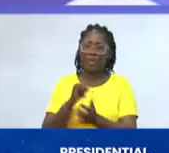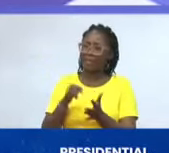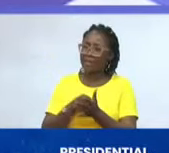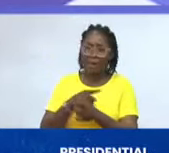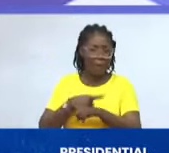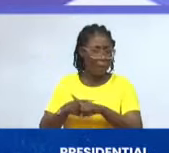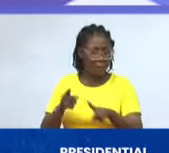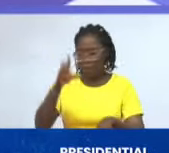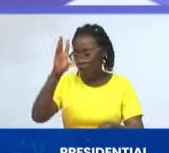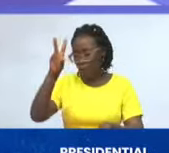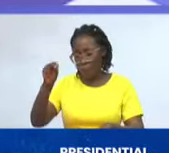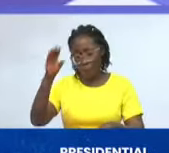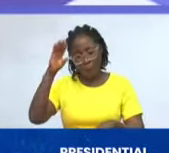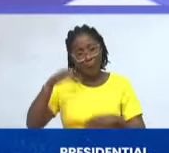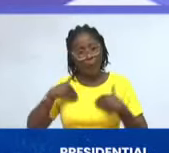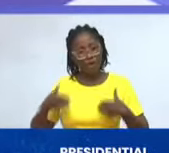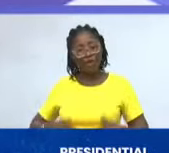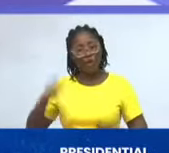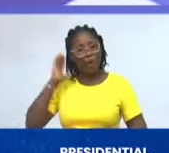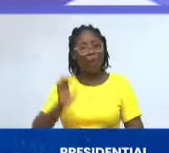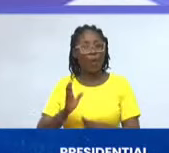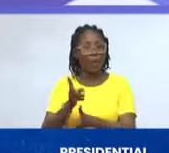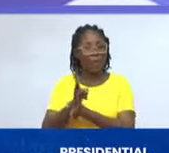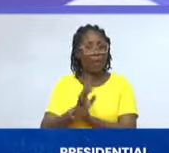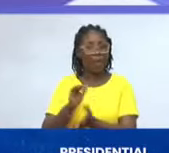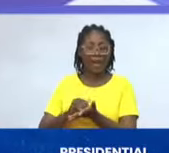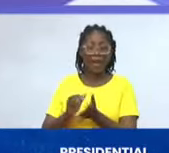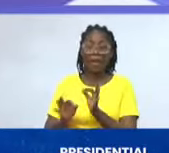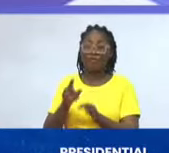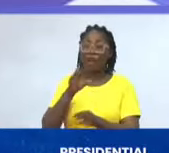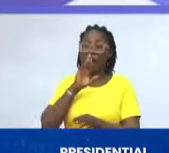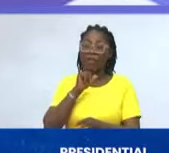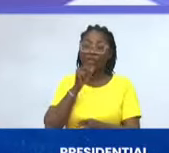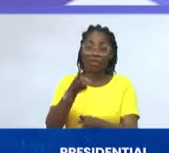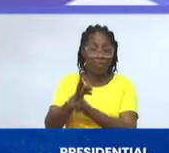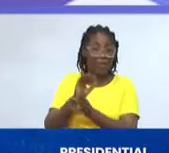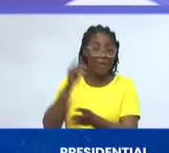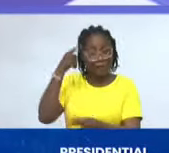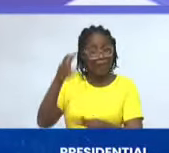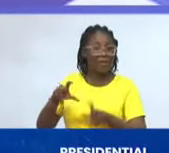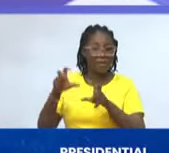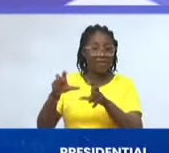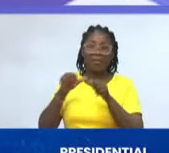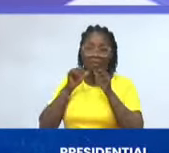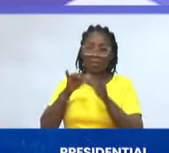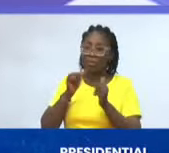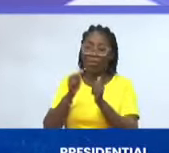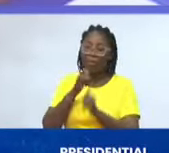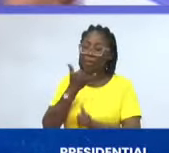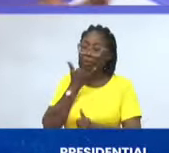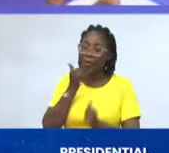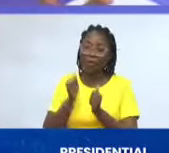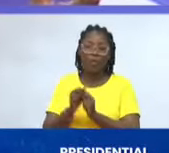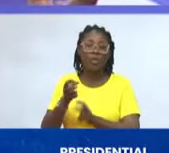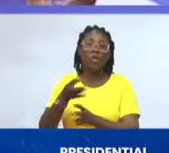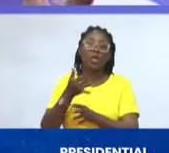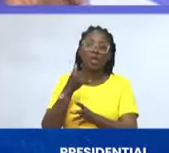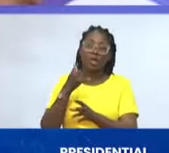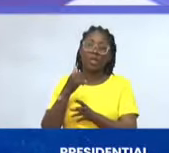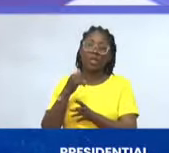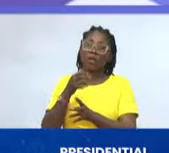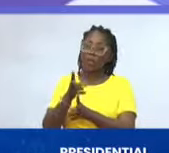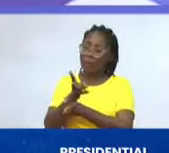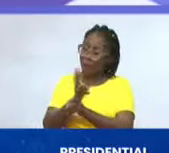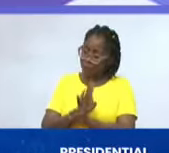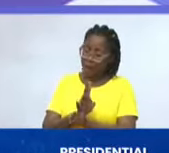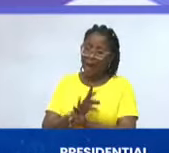borrow again if you're not borrowing for investment. There's nothing wrong in borrowing. And we'll then start saving. You see,